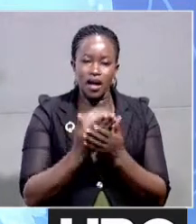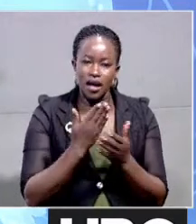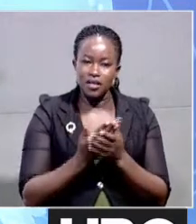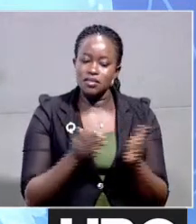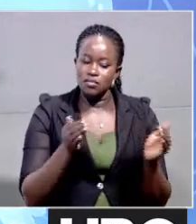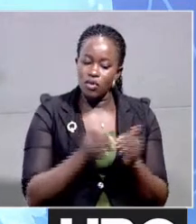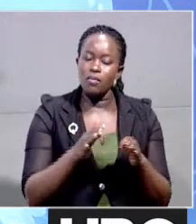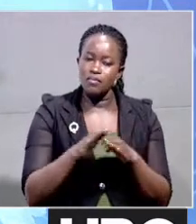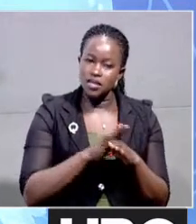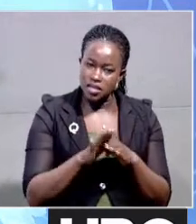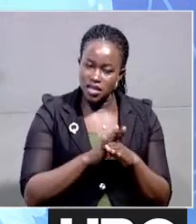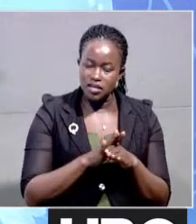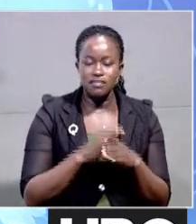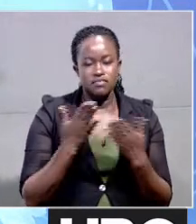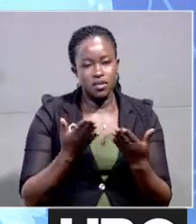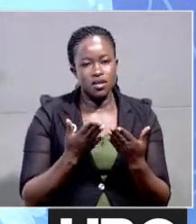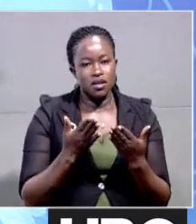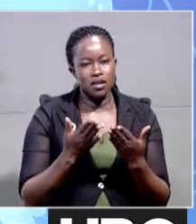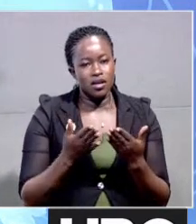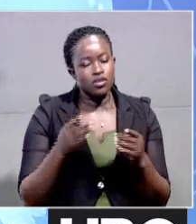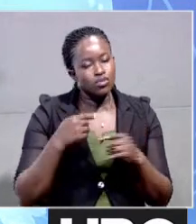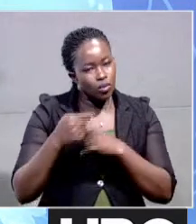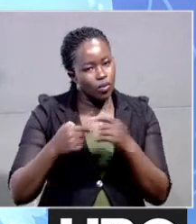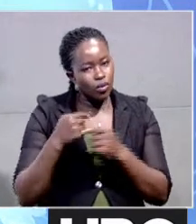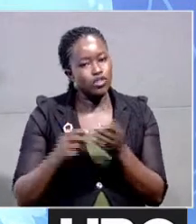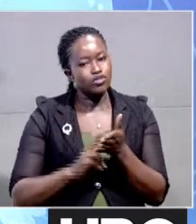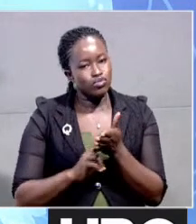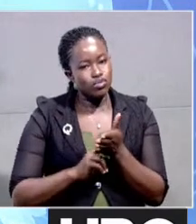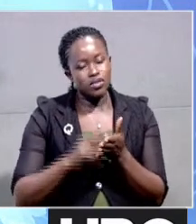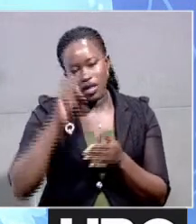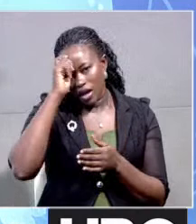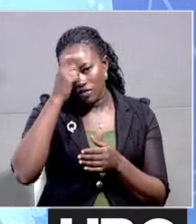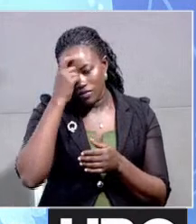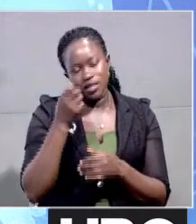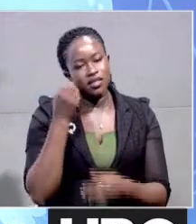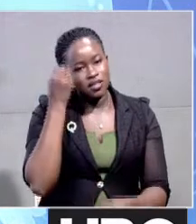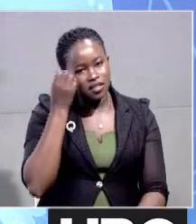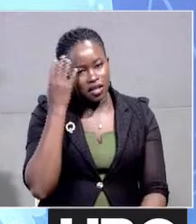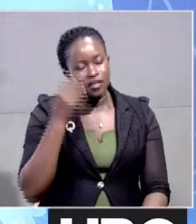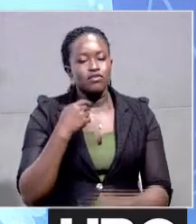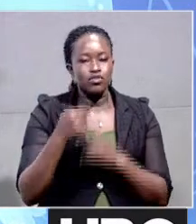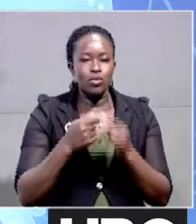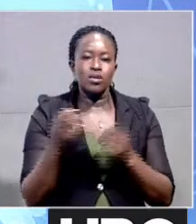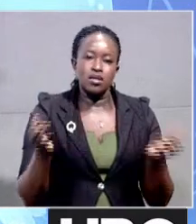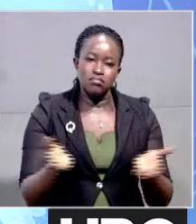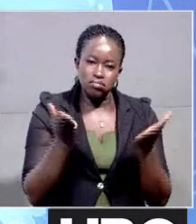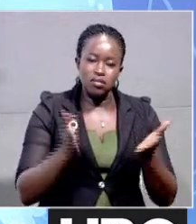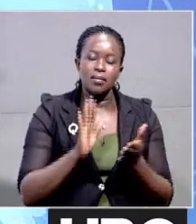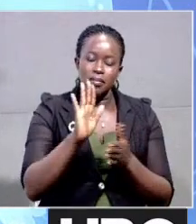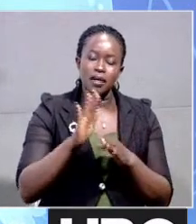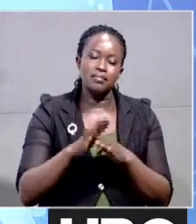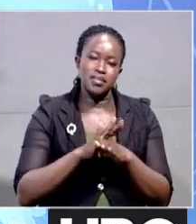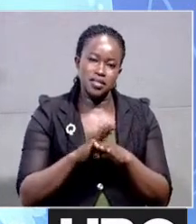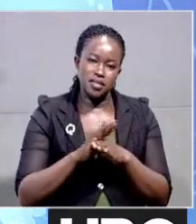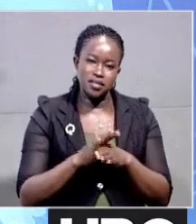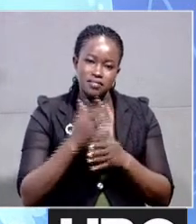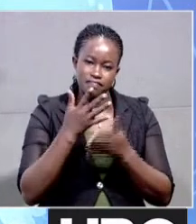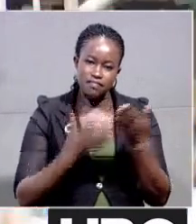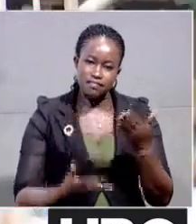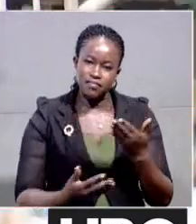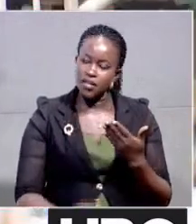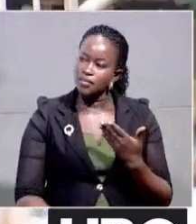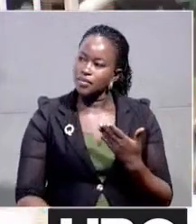small businesses enterprises to utilize government initiatives in boosting their businesses. Let's get more in this